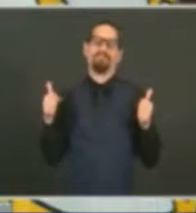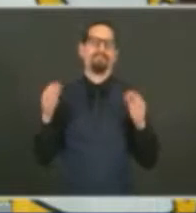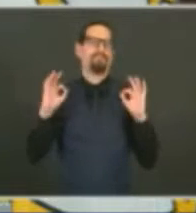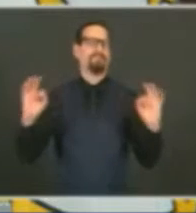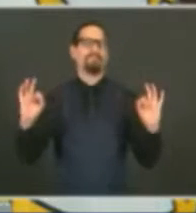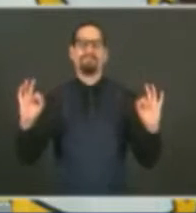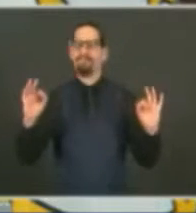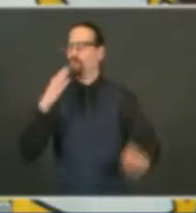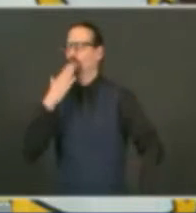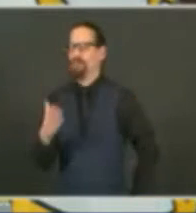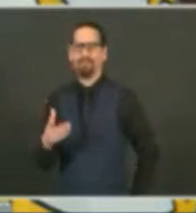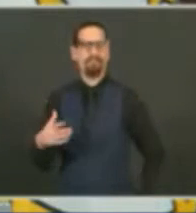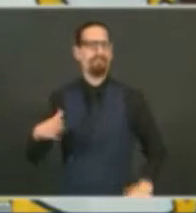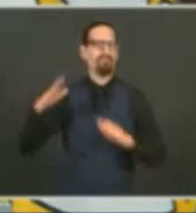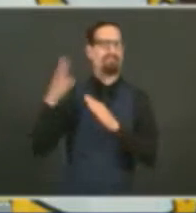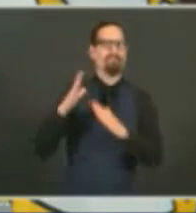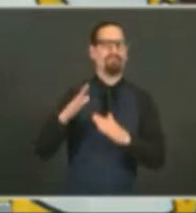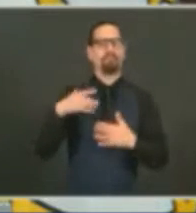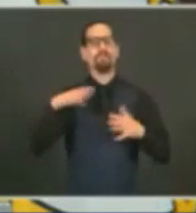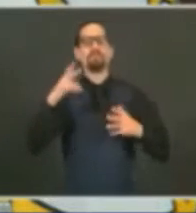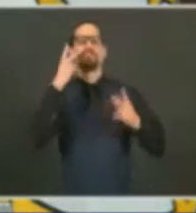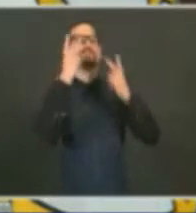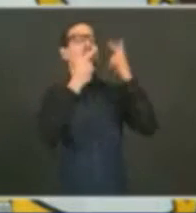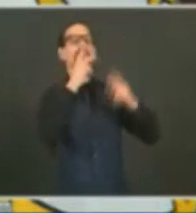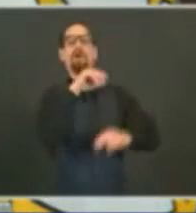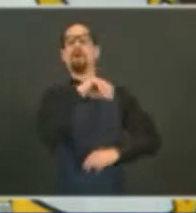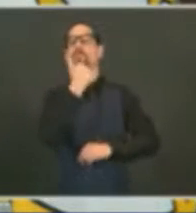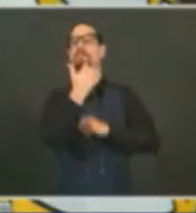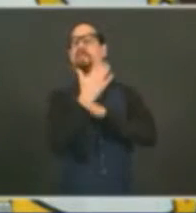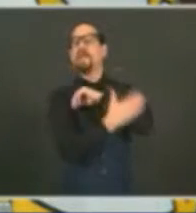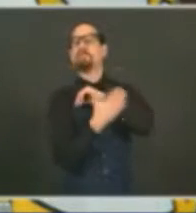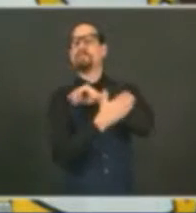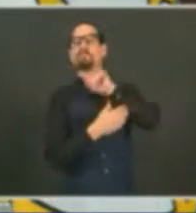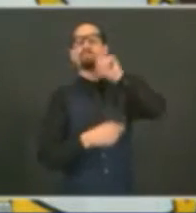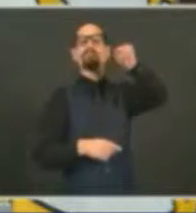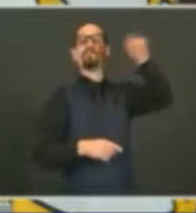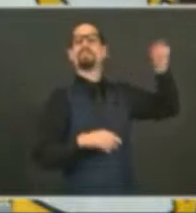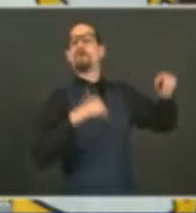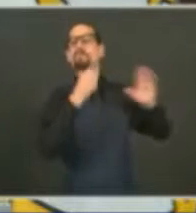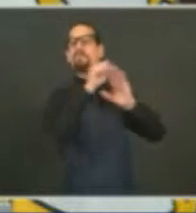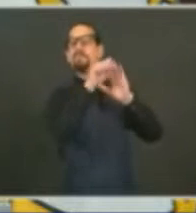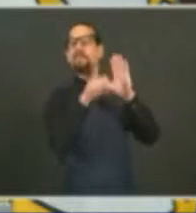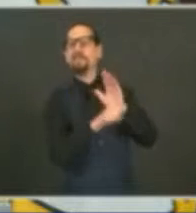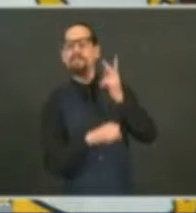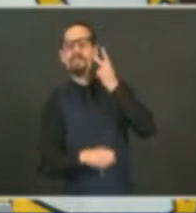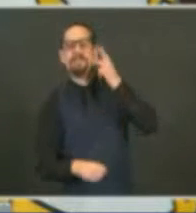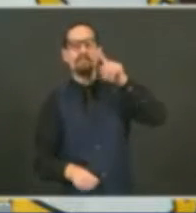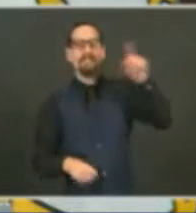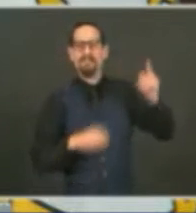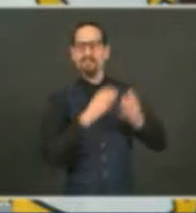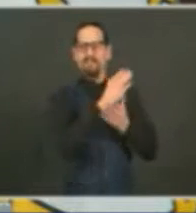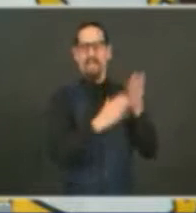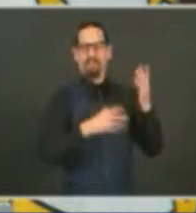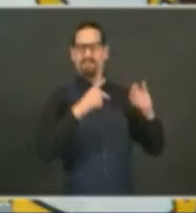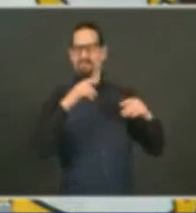know of them, I see pictures of them, I know how they're set up. Some are in gymnasiums, some